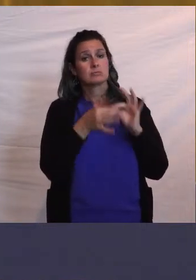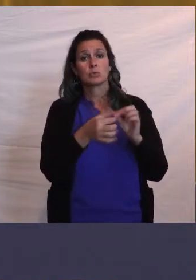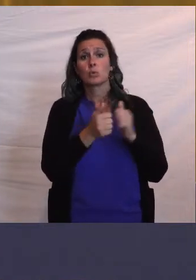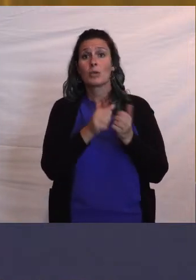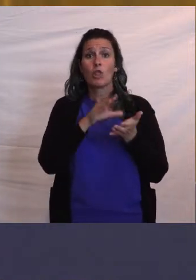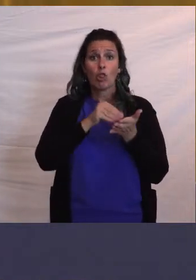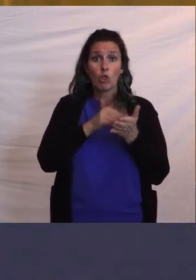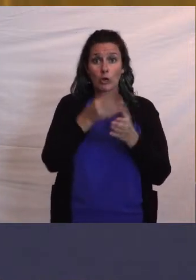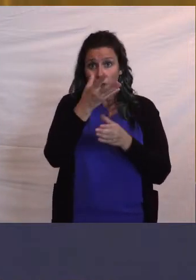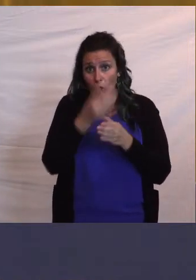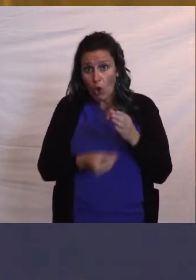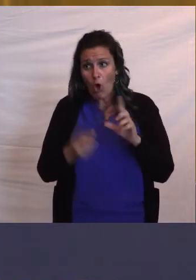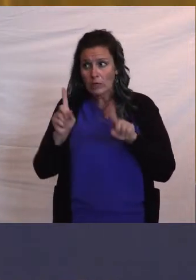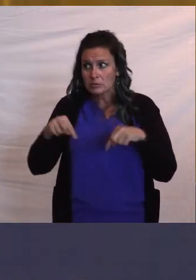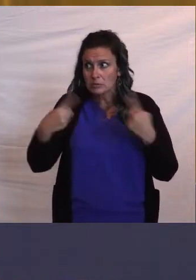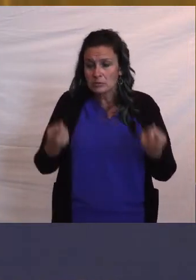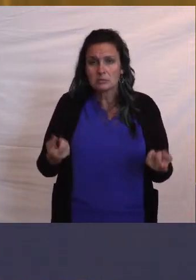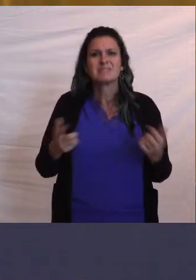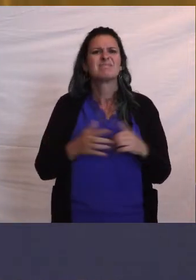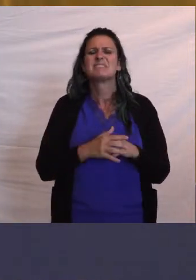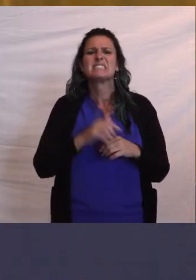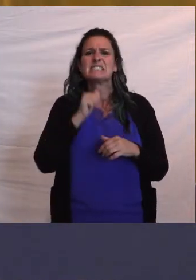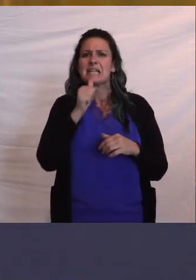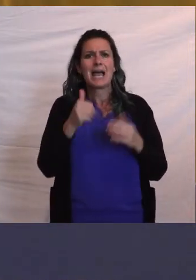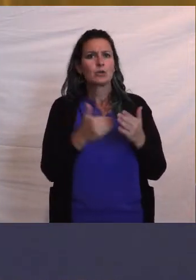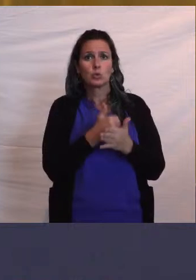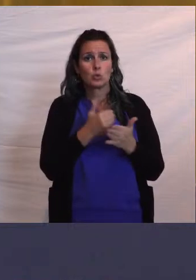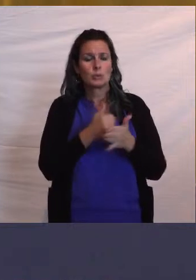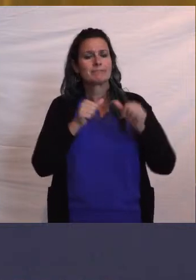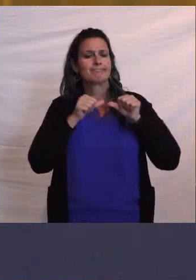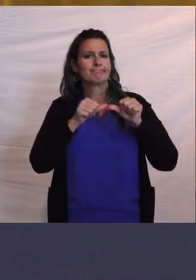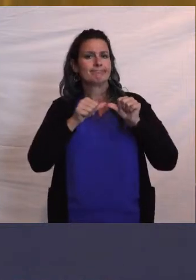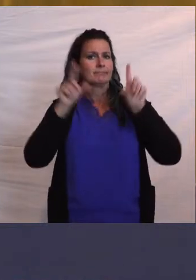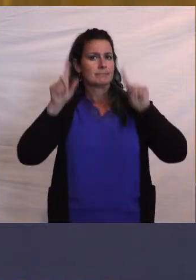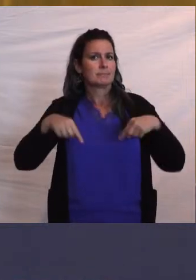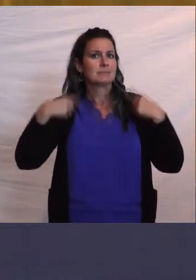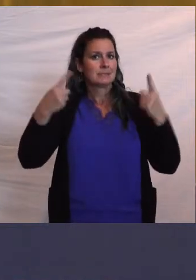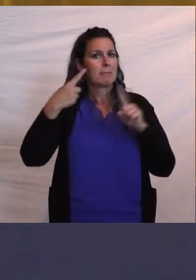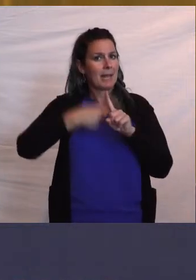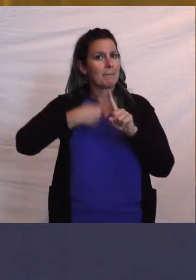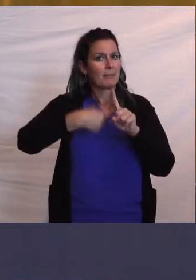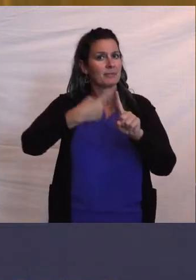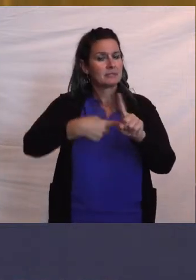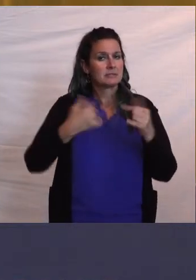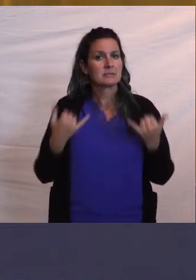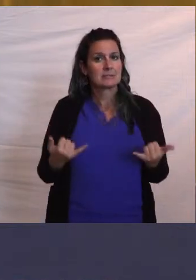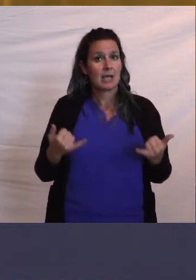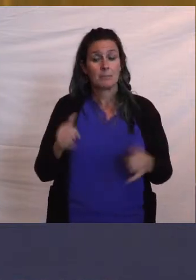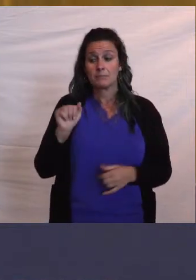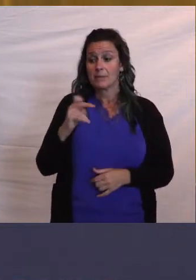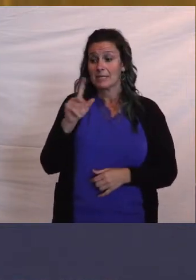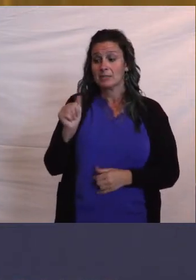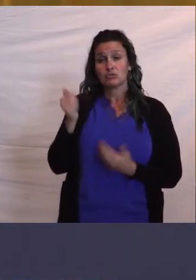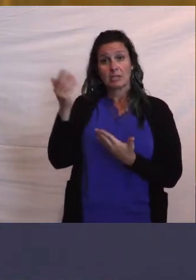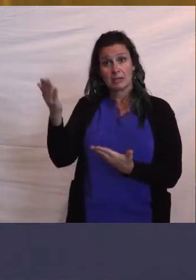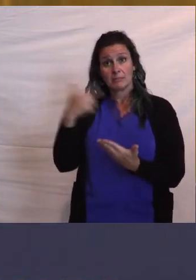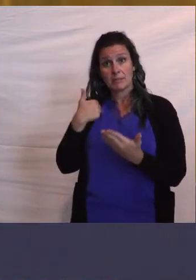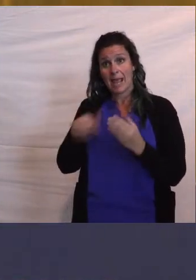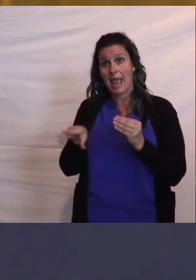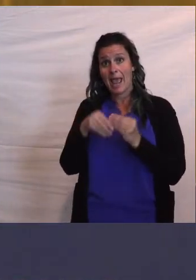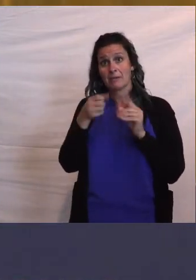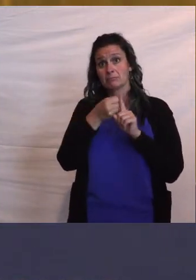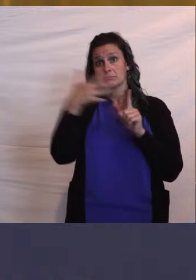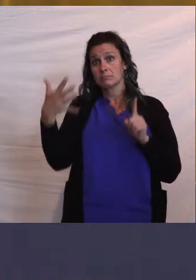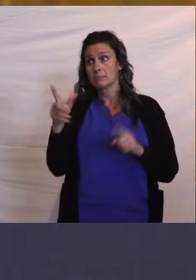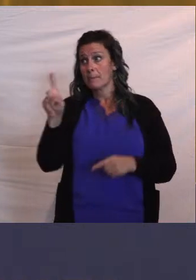loss challenges. So this is not a new impulse, it's a continuation of what we've been doing. But Angelica, you heard the questions. Any color you want to